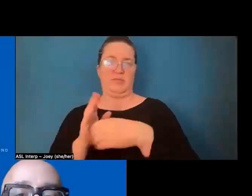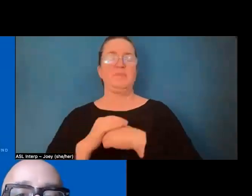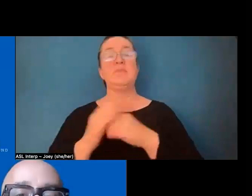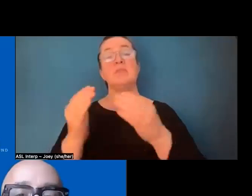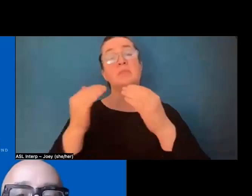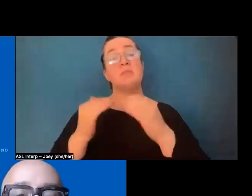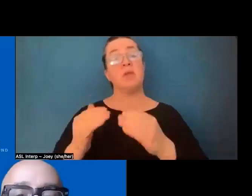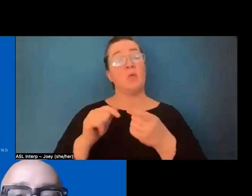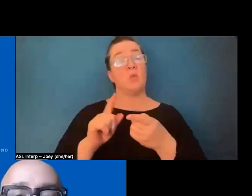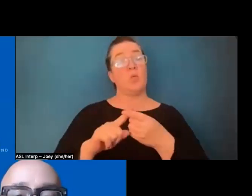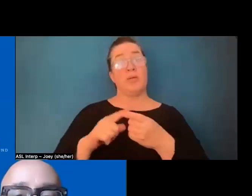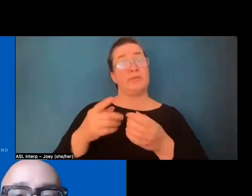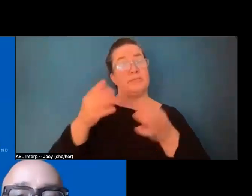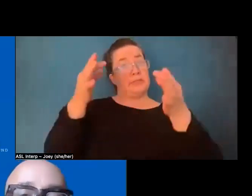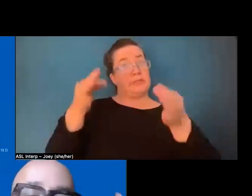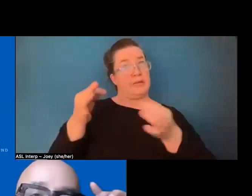made? Ellen?